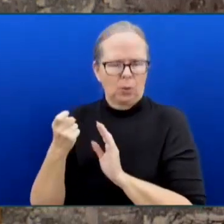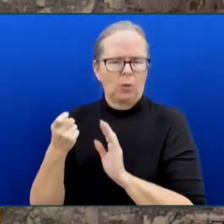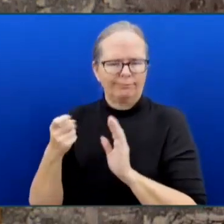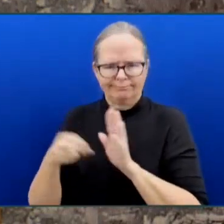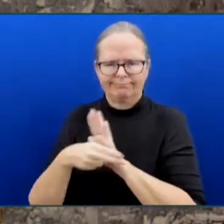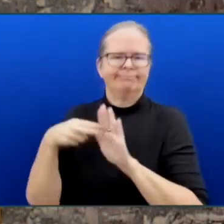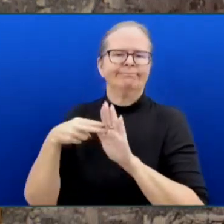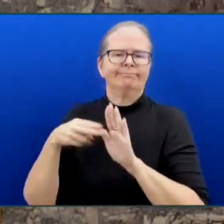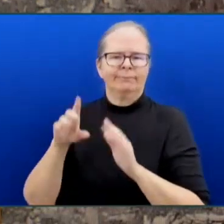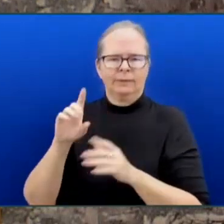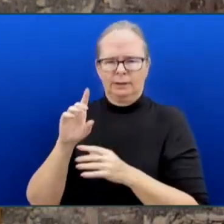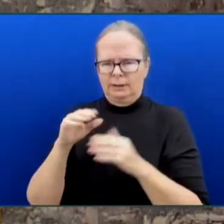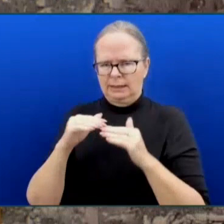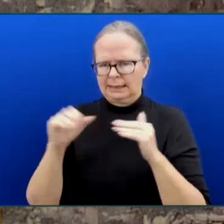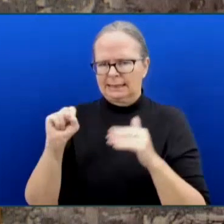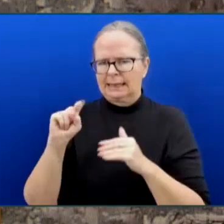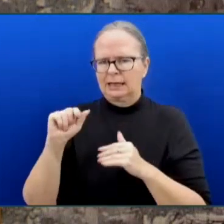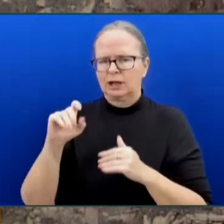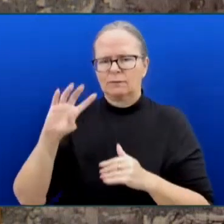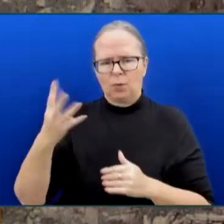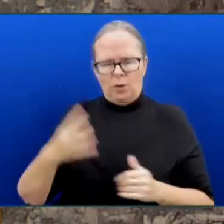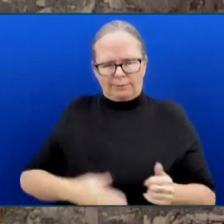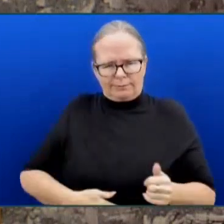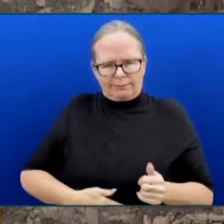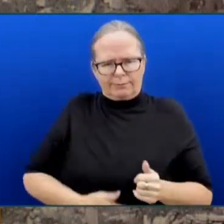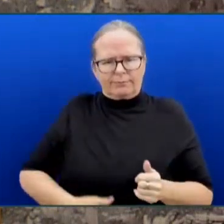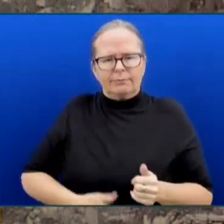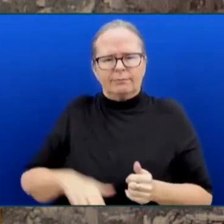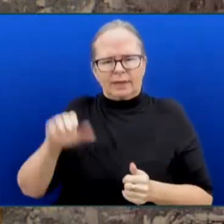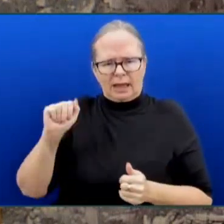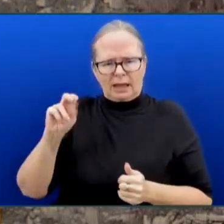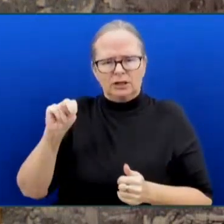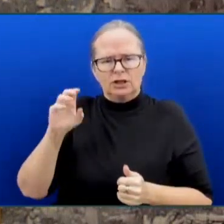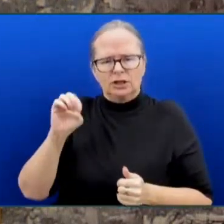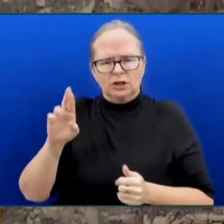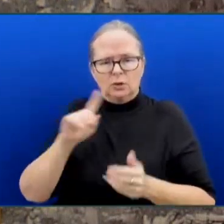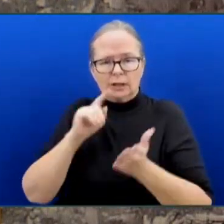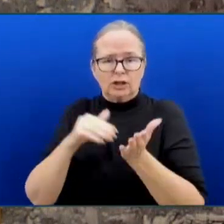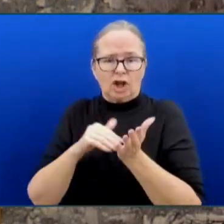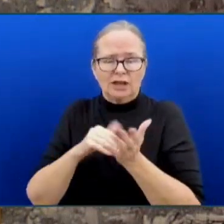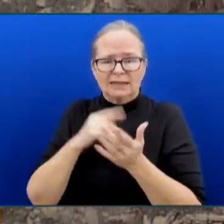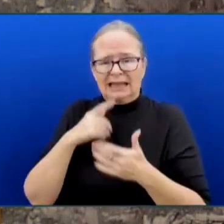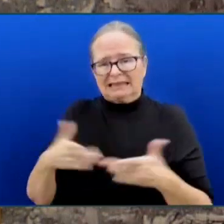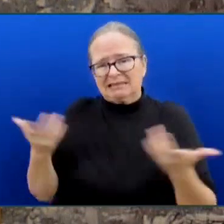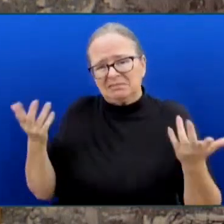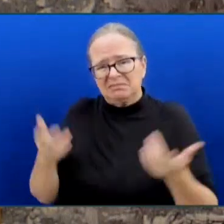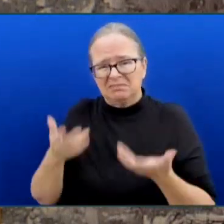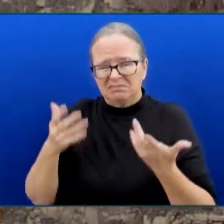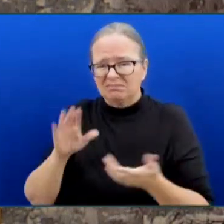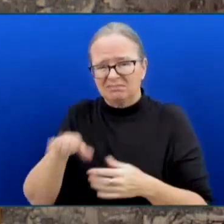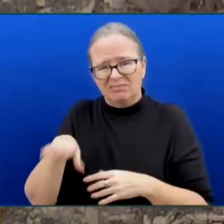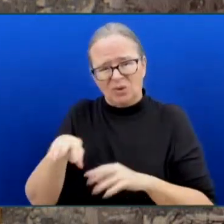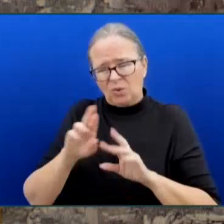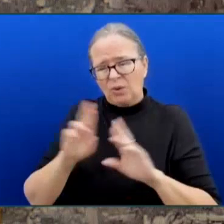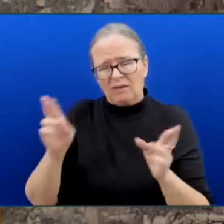and was told to get her affairs in order to prepare for the end of her life, not to get